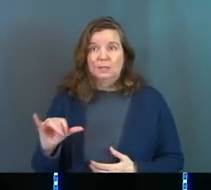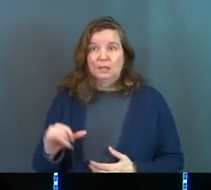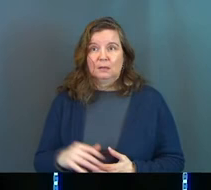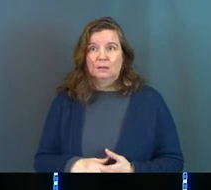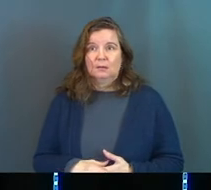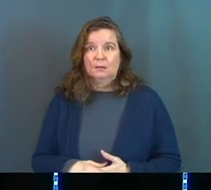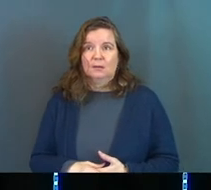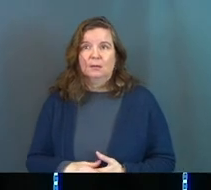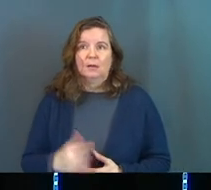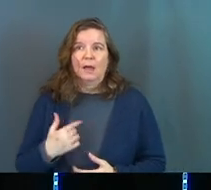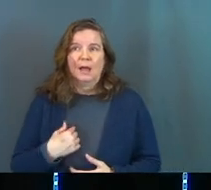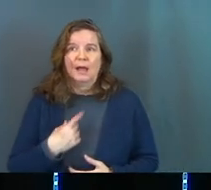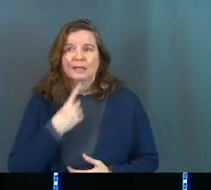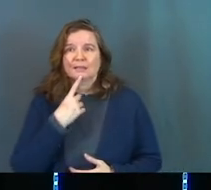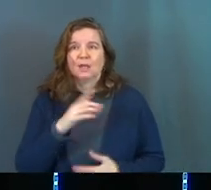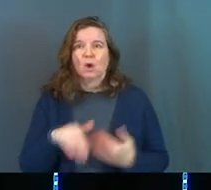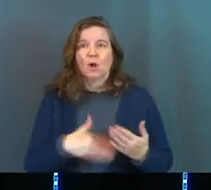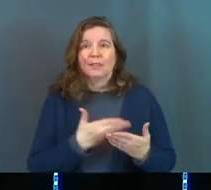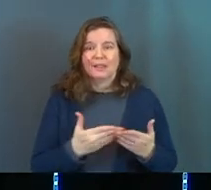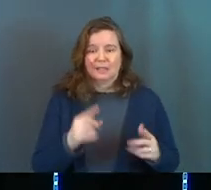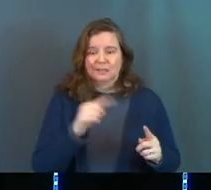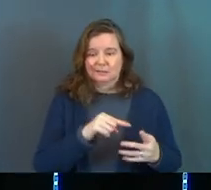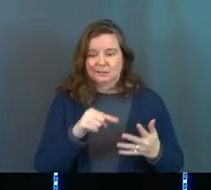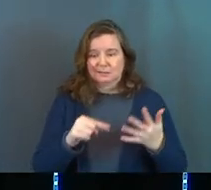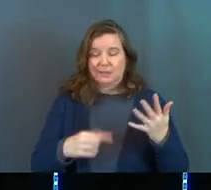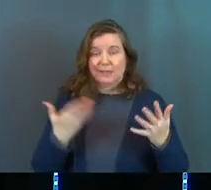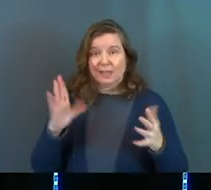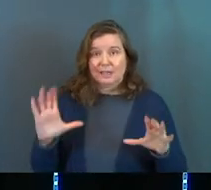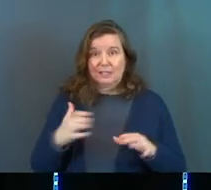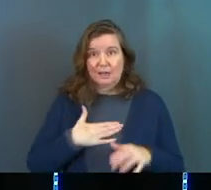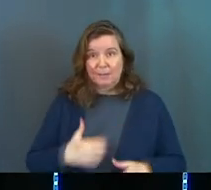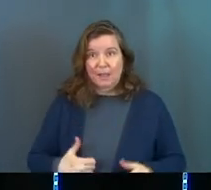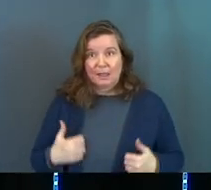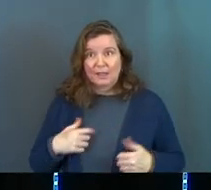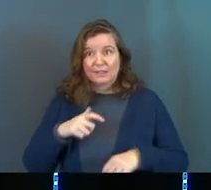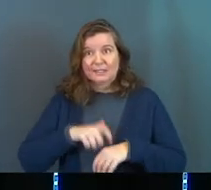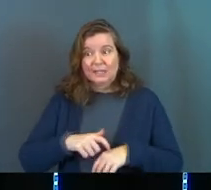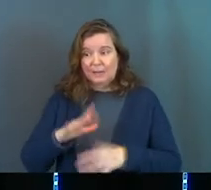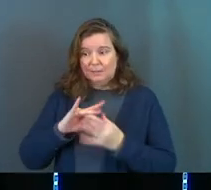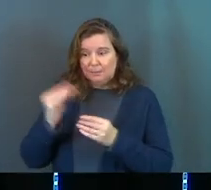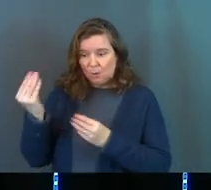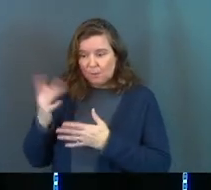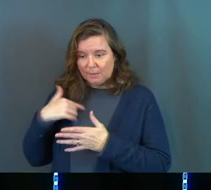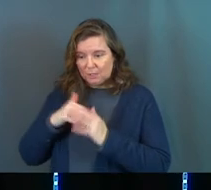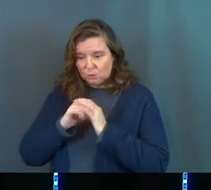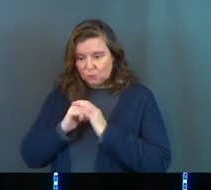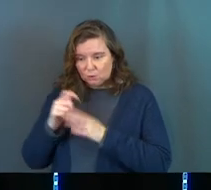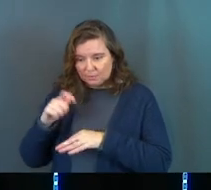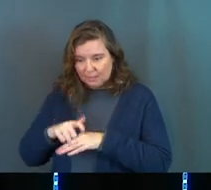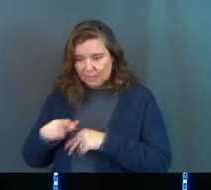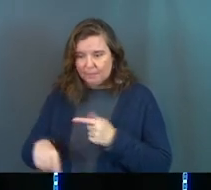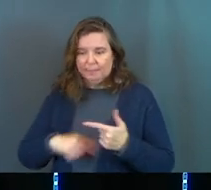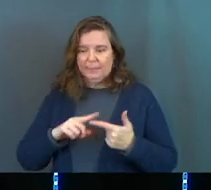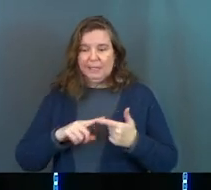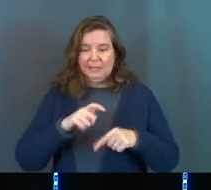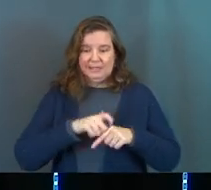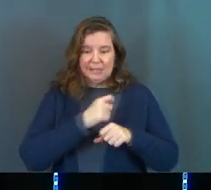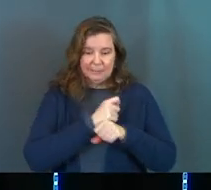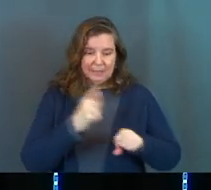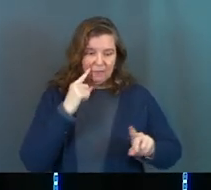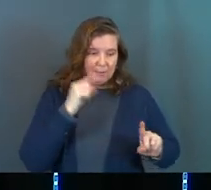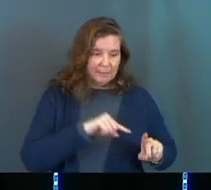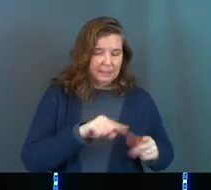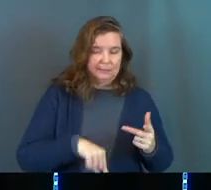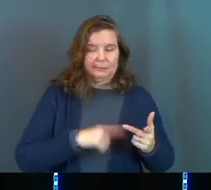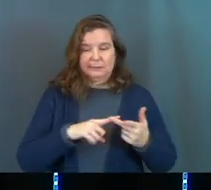like, I can tell you all these things that God has done in my life. The time he spoke to me in this worship service. The time he saved me from